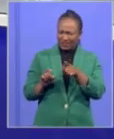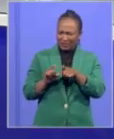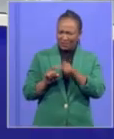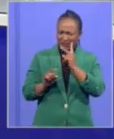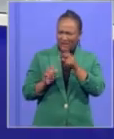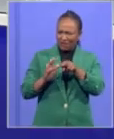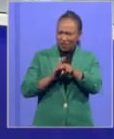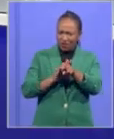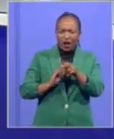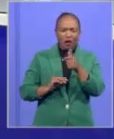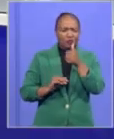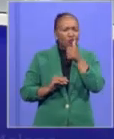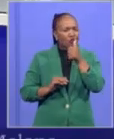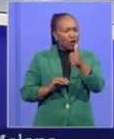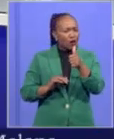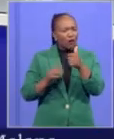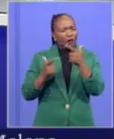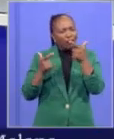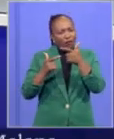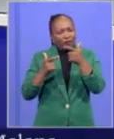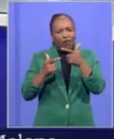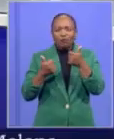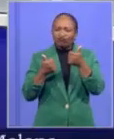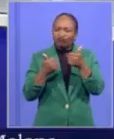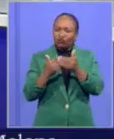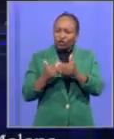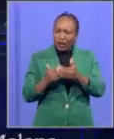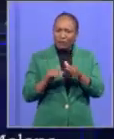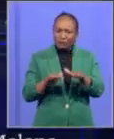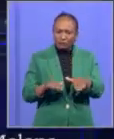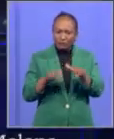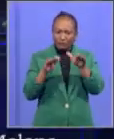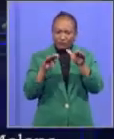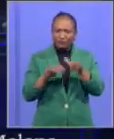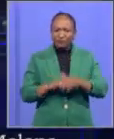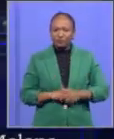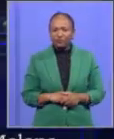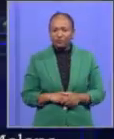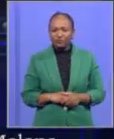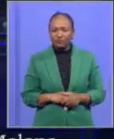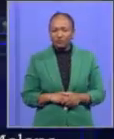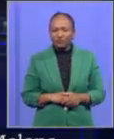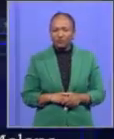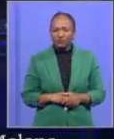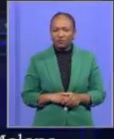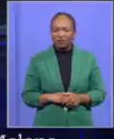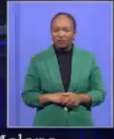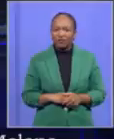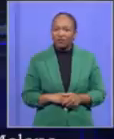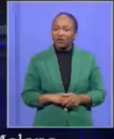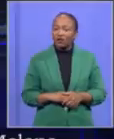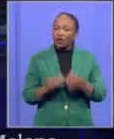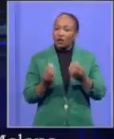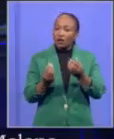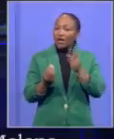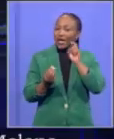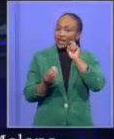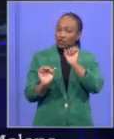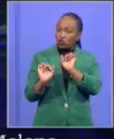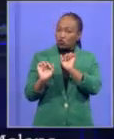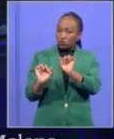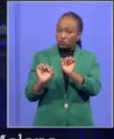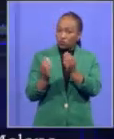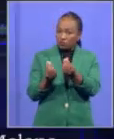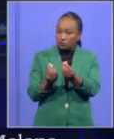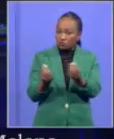gore ya go monate so re godisiwa monate ya jwale hangata bana ba dilemong tsa hao ba tobane le